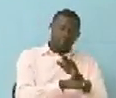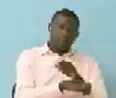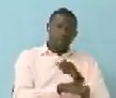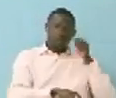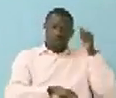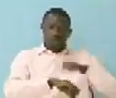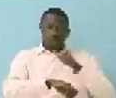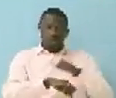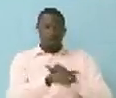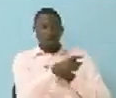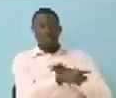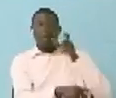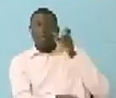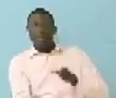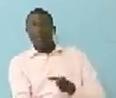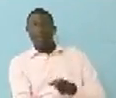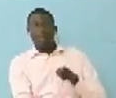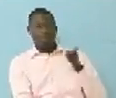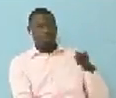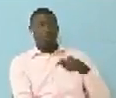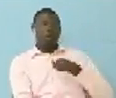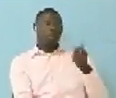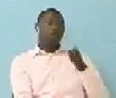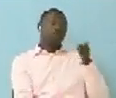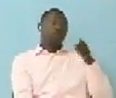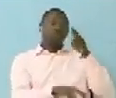tortured him. You were sitting there.